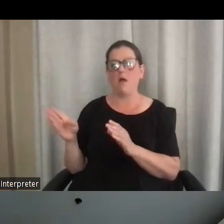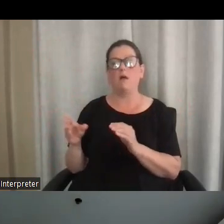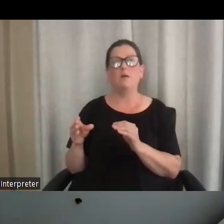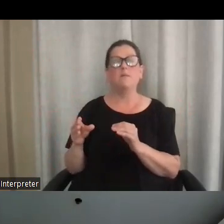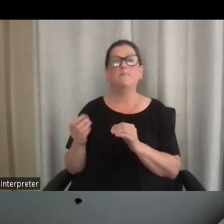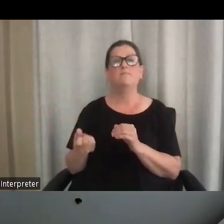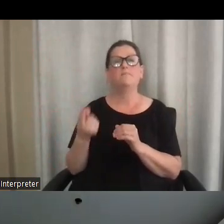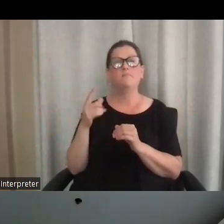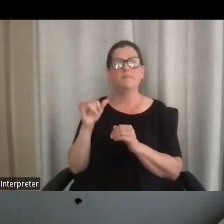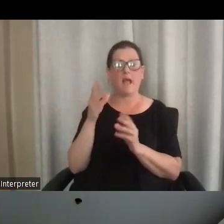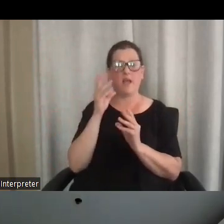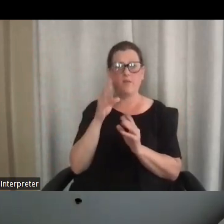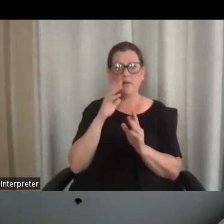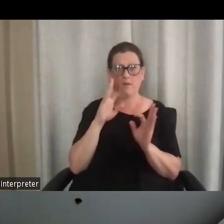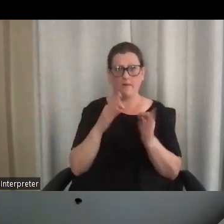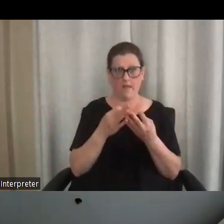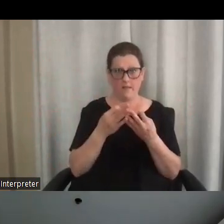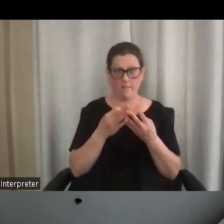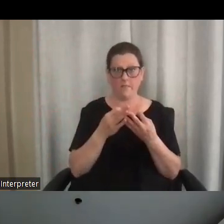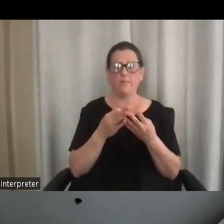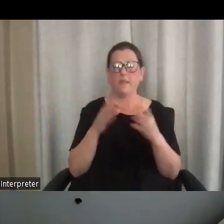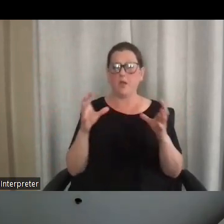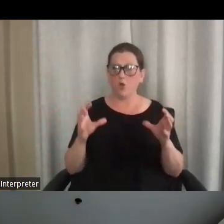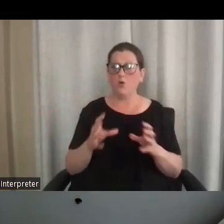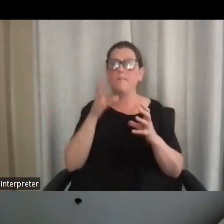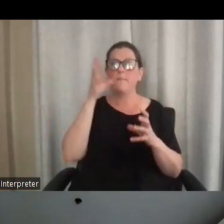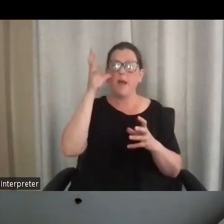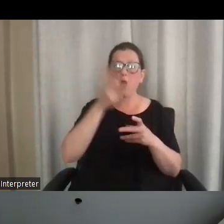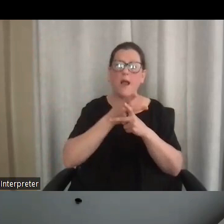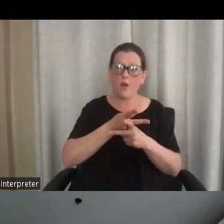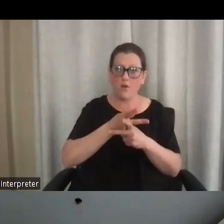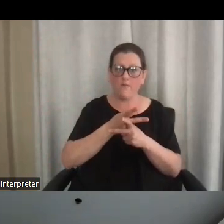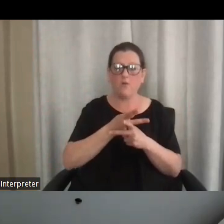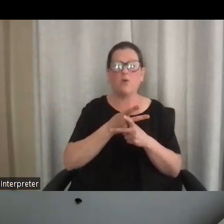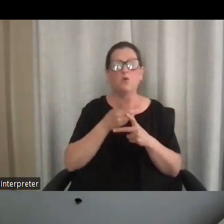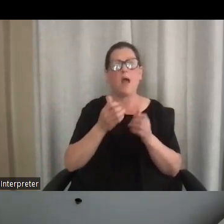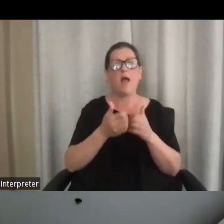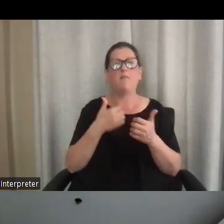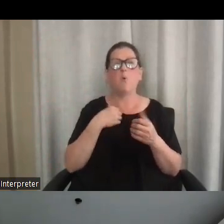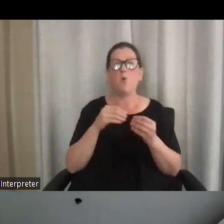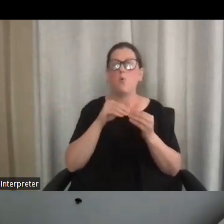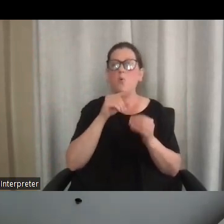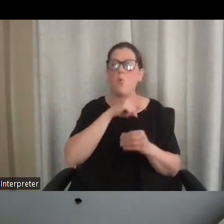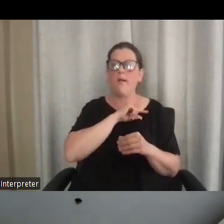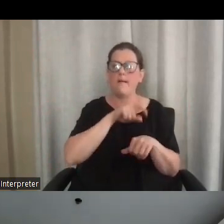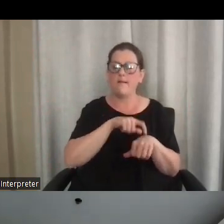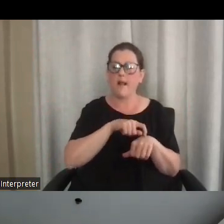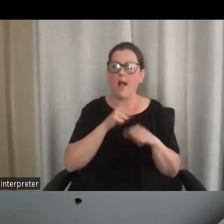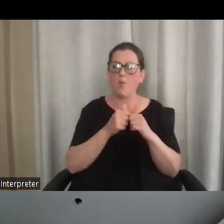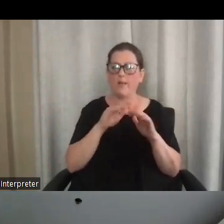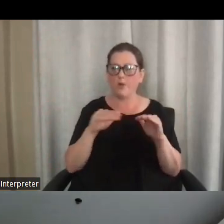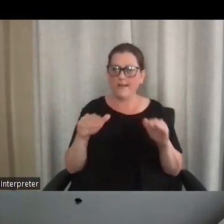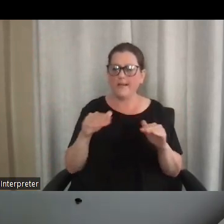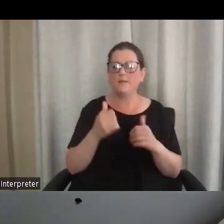this information for families page encourages parents and caregivers to spend quality time together and prioritize health and well-being.